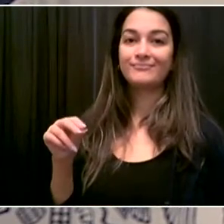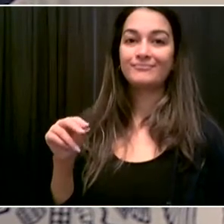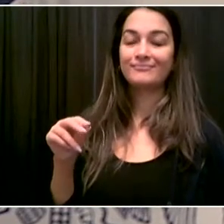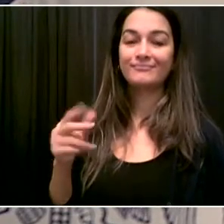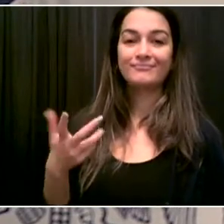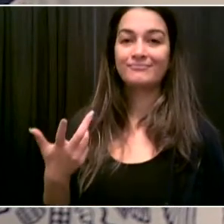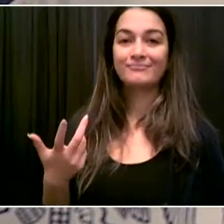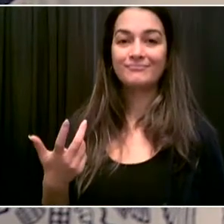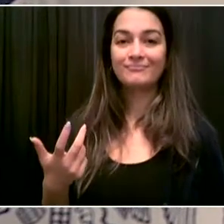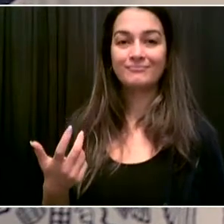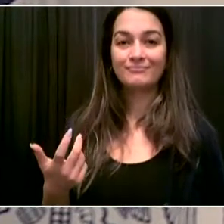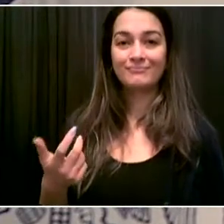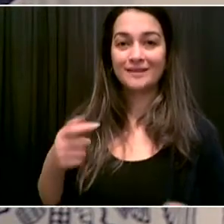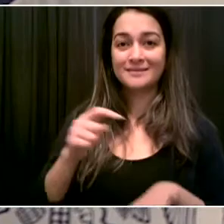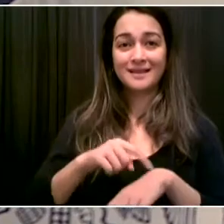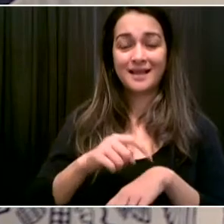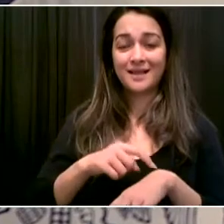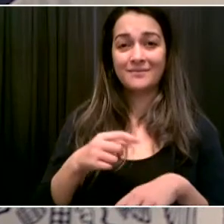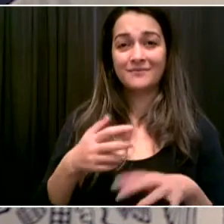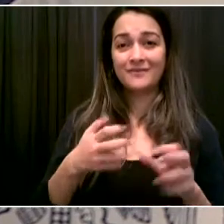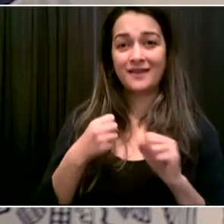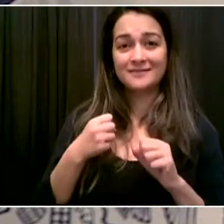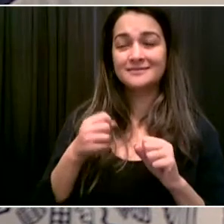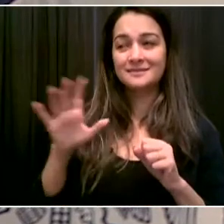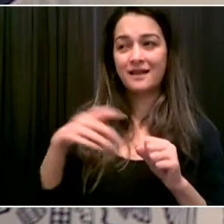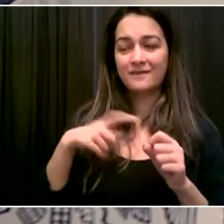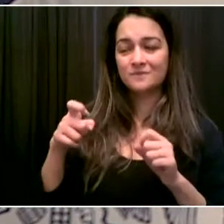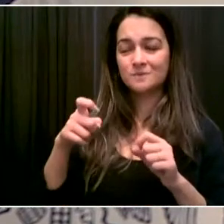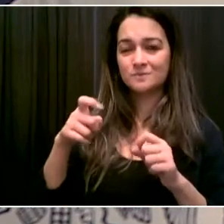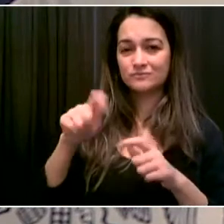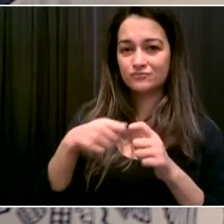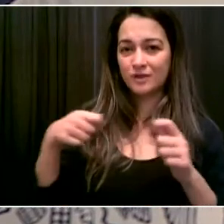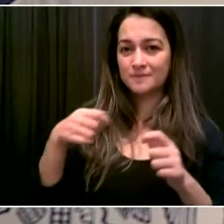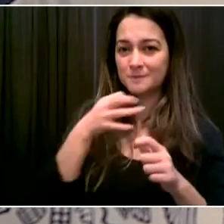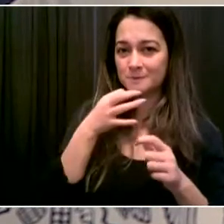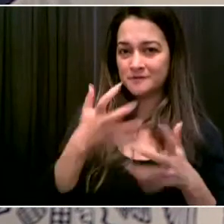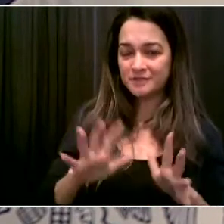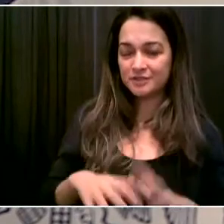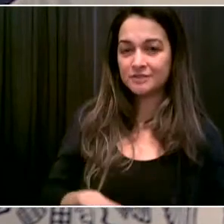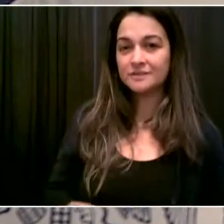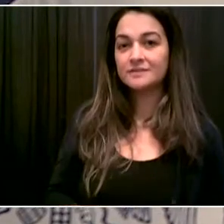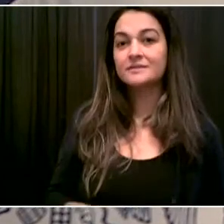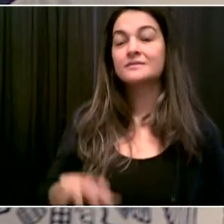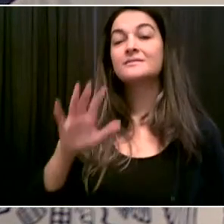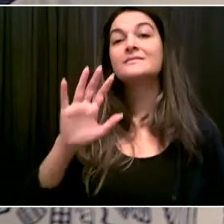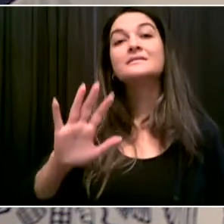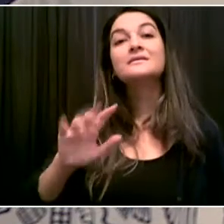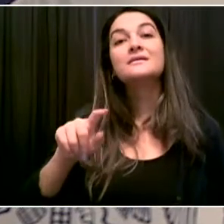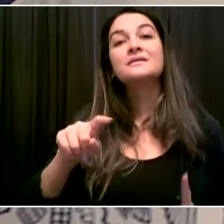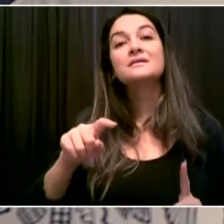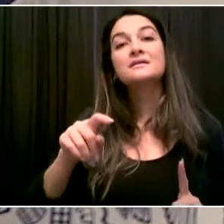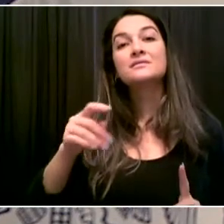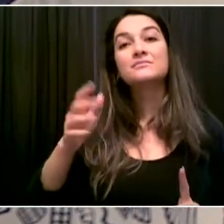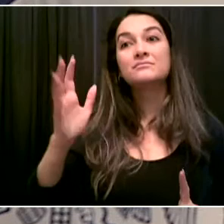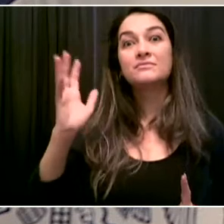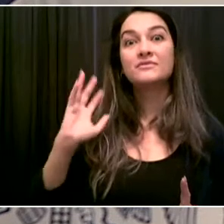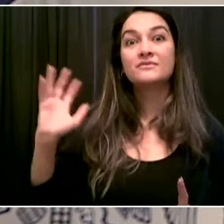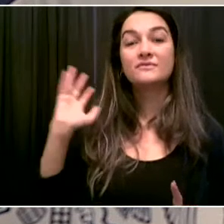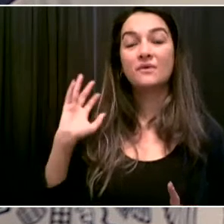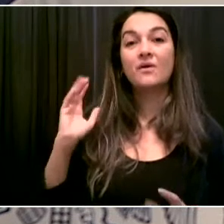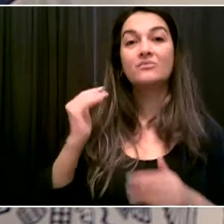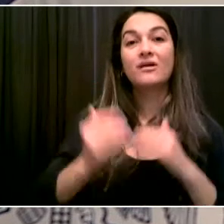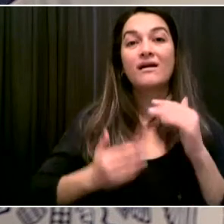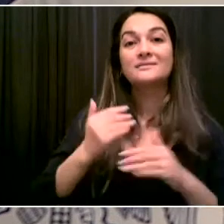a process that certainly didn't yield a full solution, which is not surprising for the reasons that Hank just